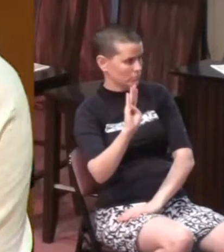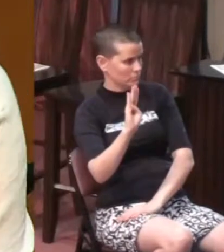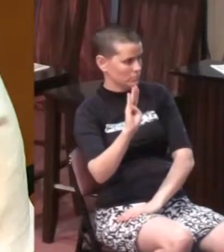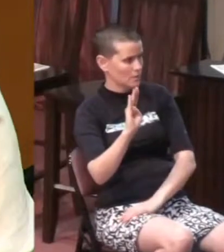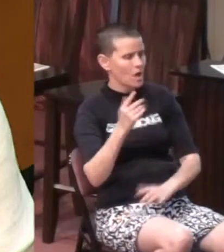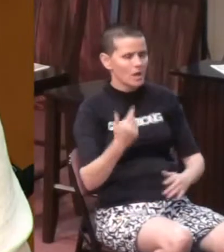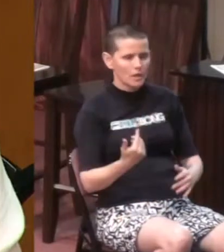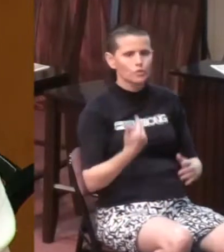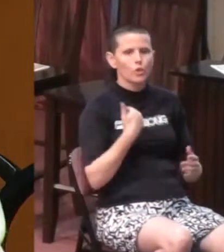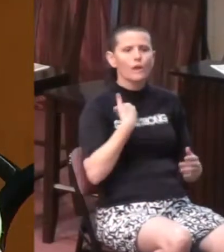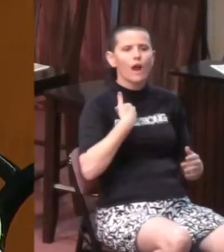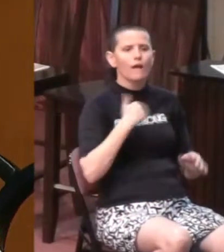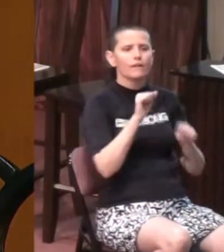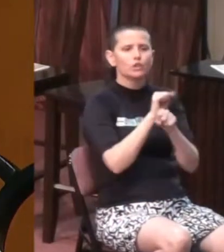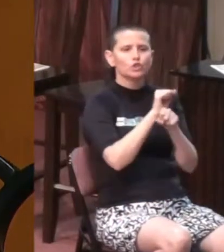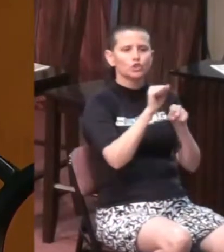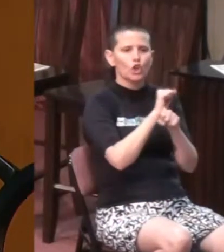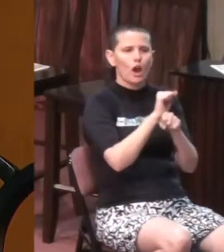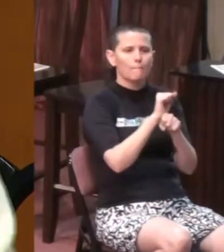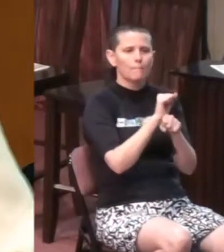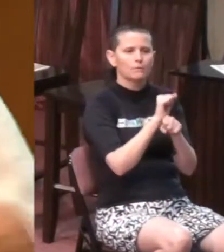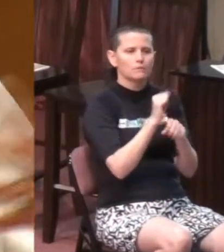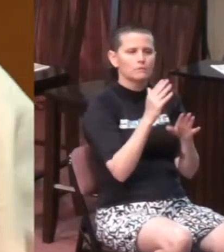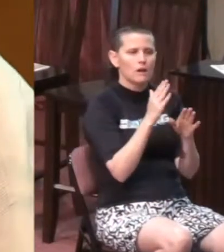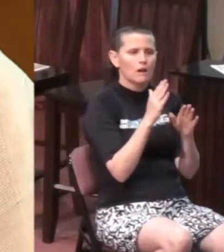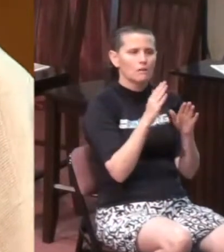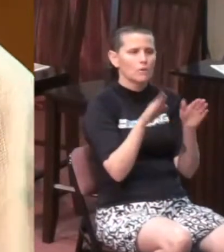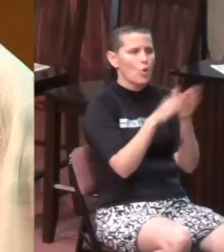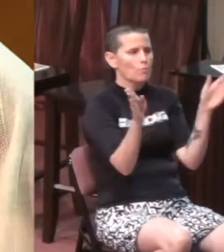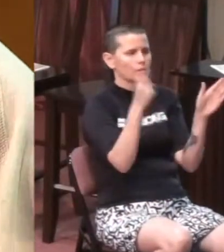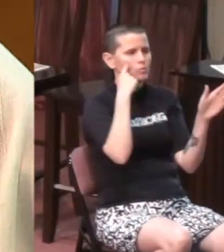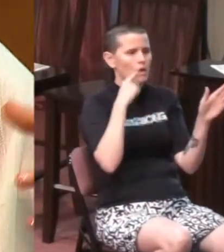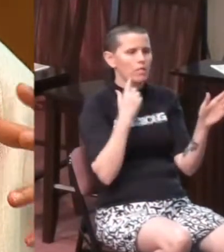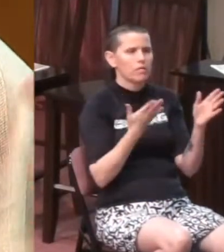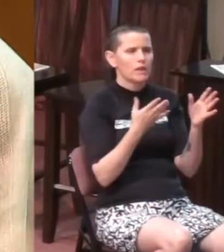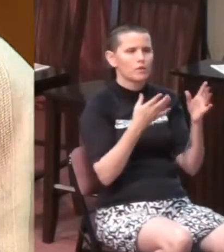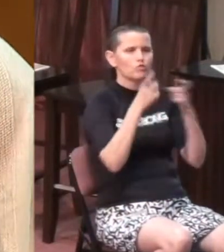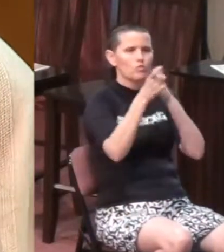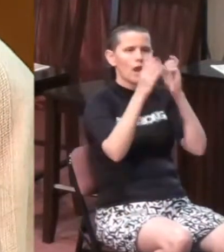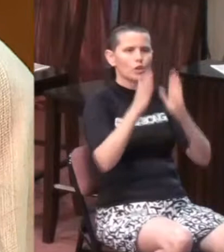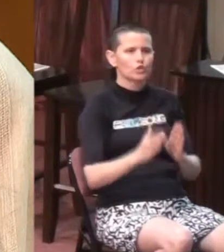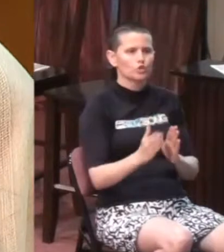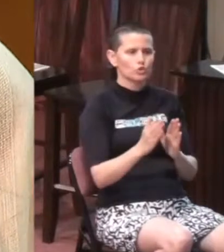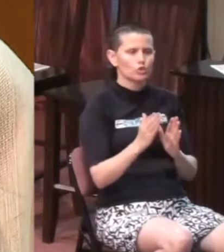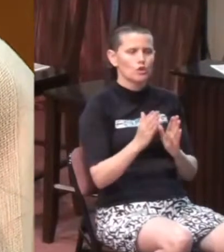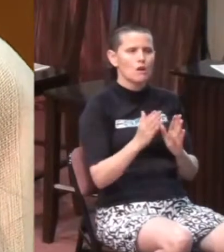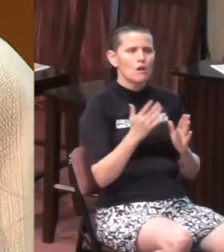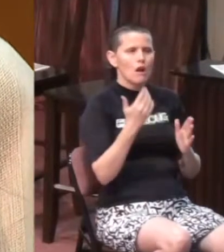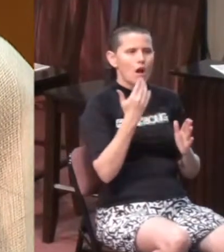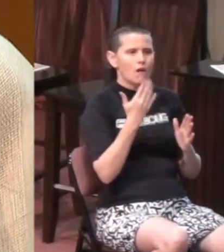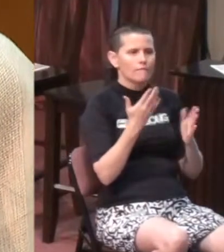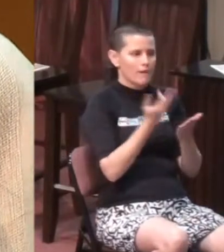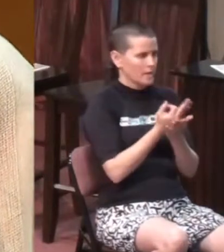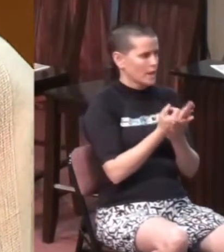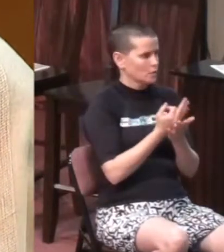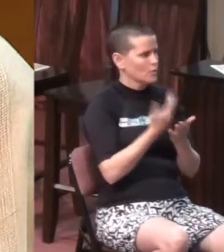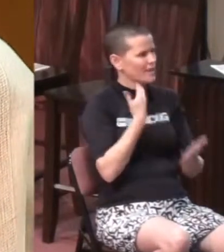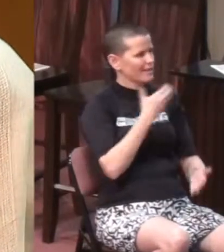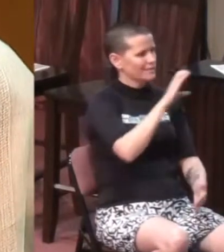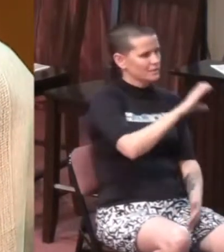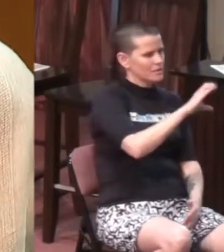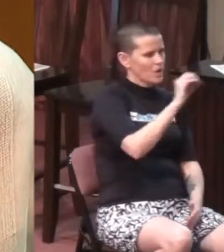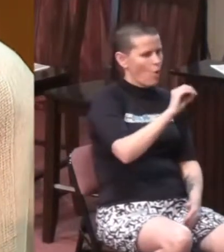we have the job opening for our director of finance with a capacity of it expanding into a CFO, COO kind of position that